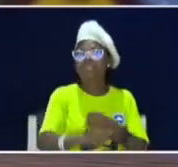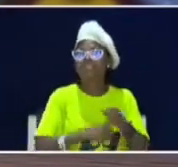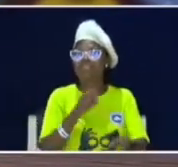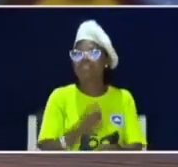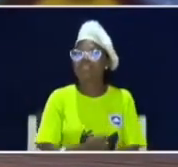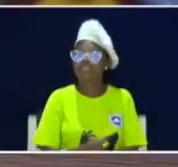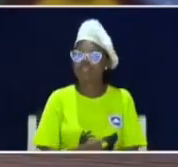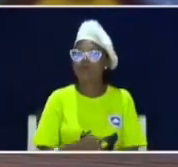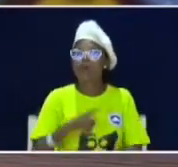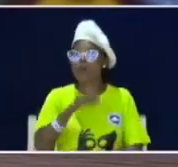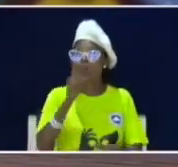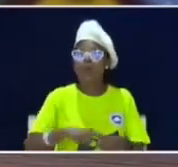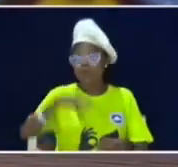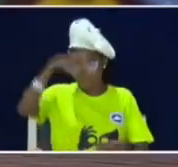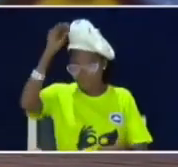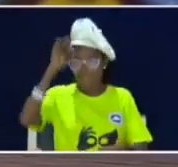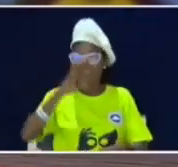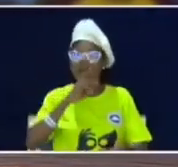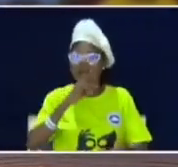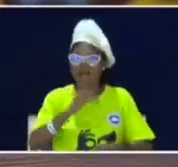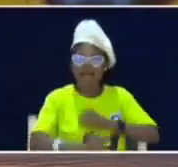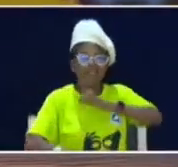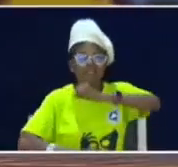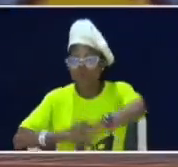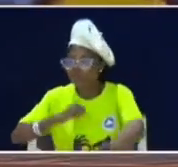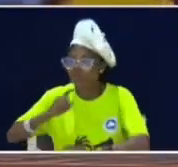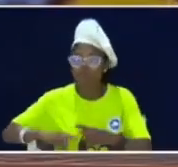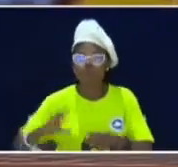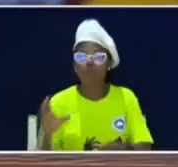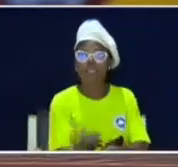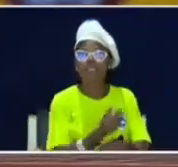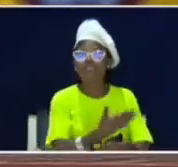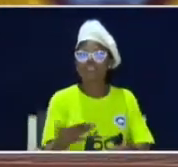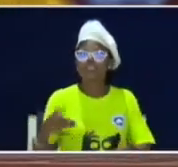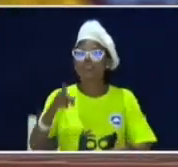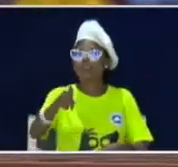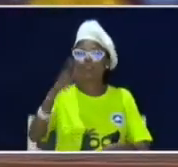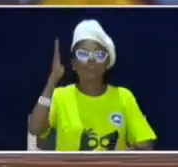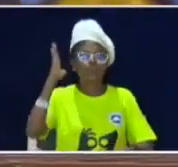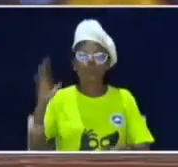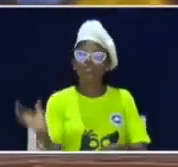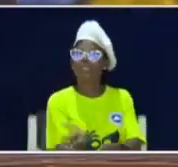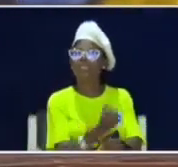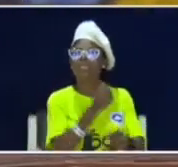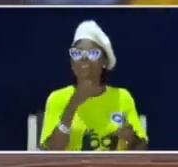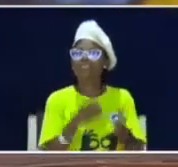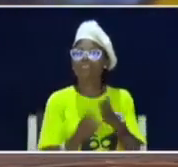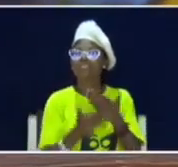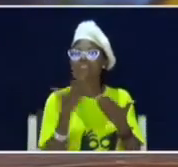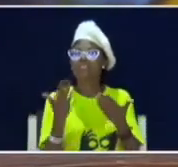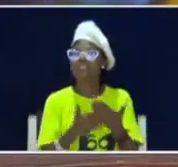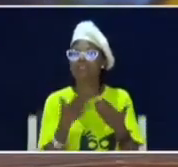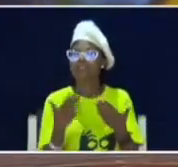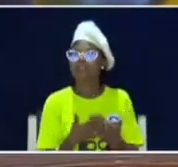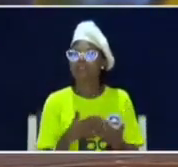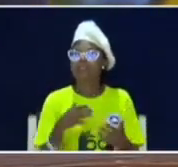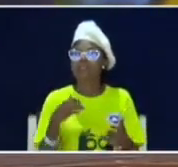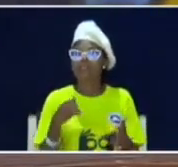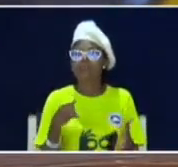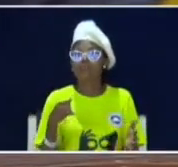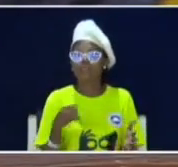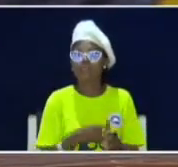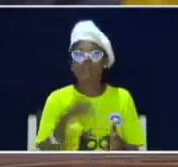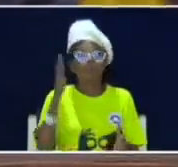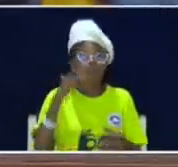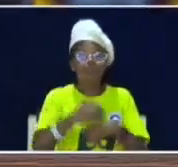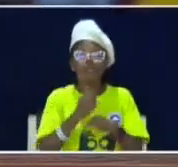in, look for the eagle and let him carry you. When the eagle carries you, it will make you to achieve those things